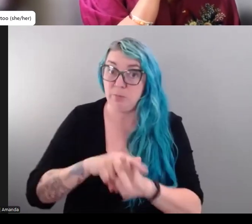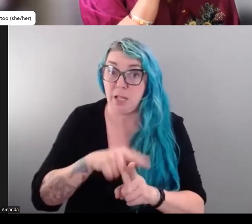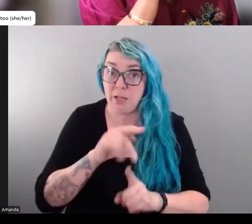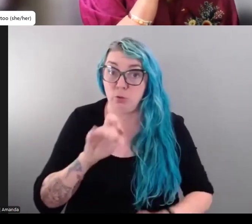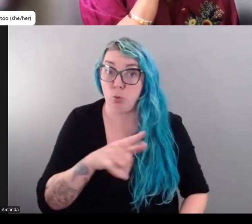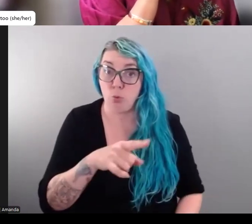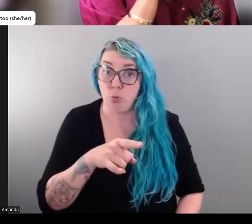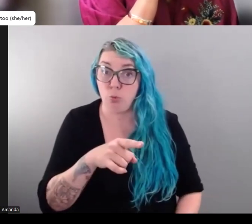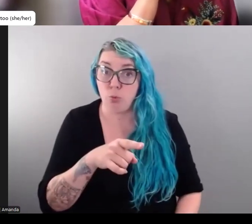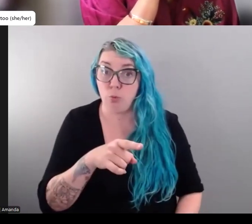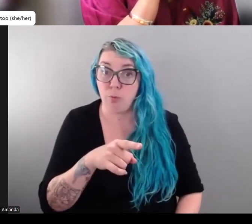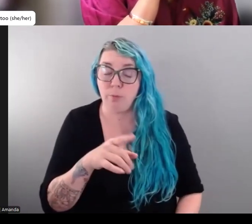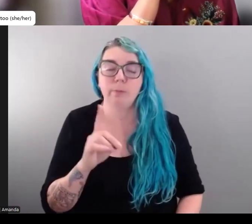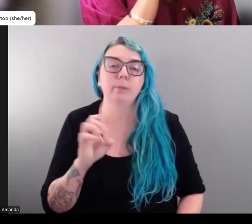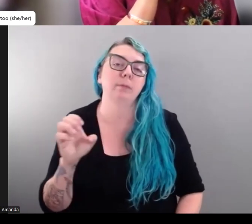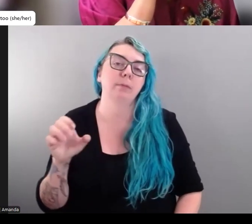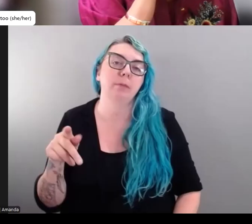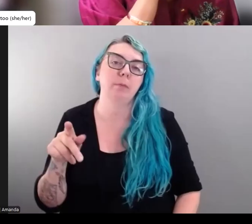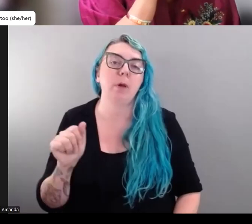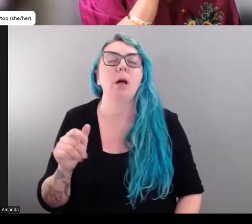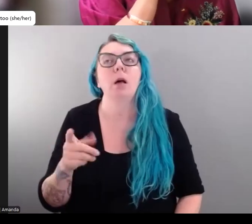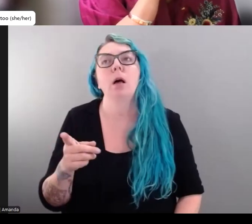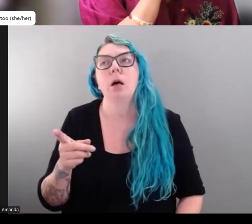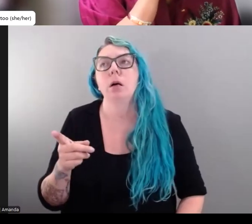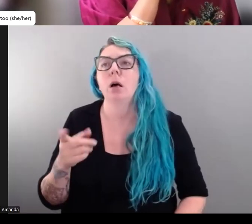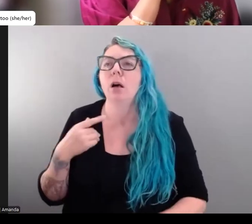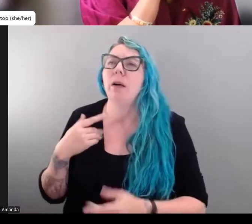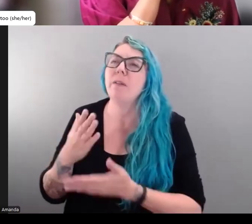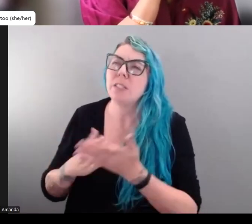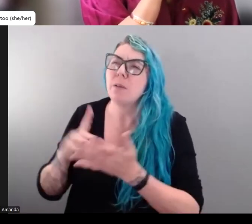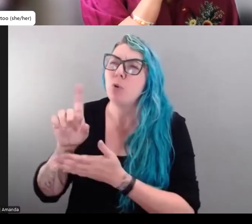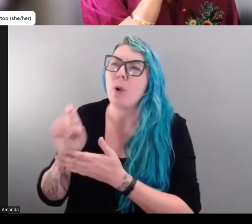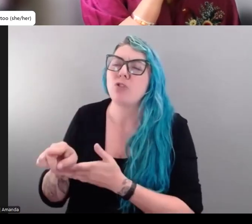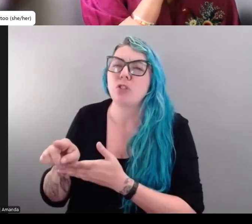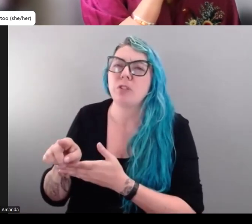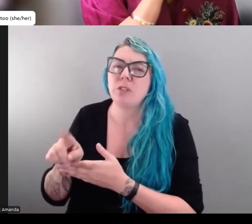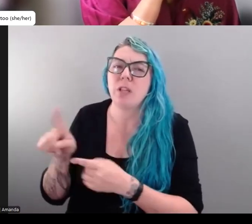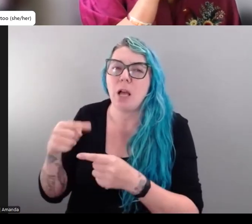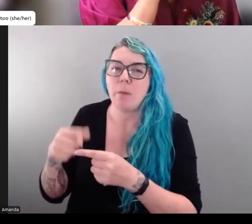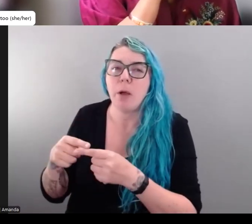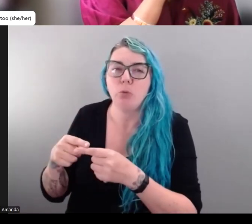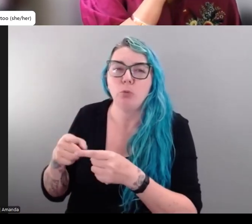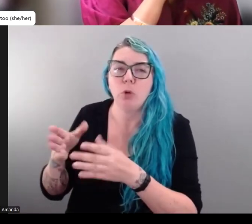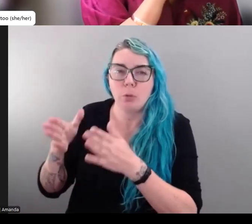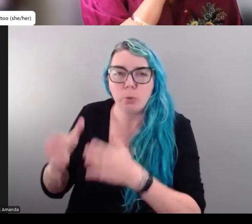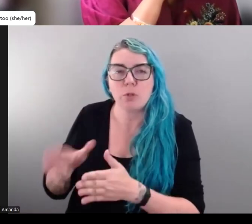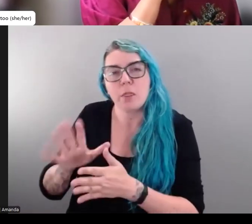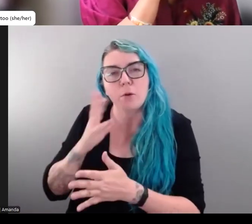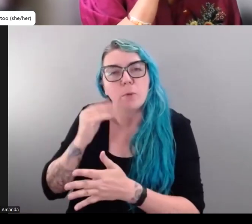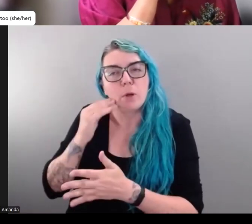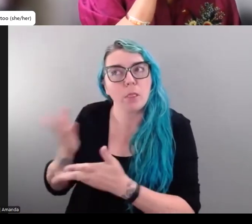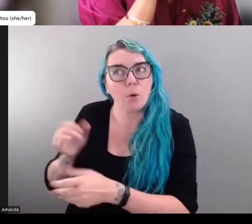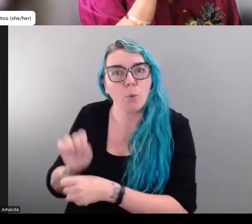about related to people's situation of employment, but it is not a workplace harassment tool per